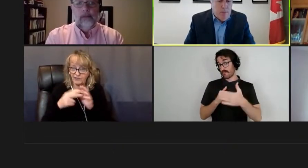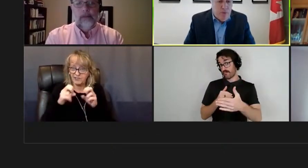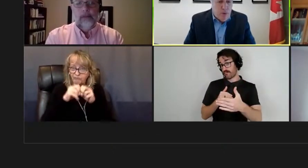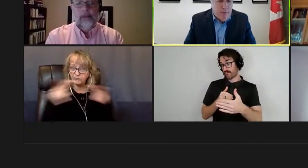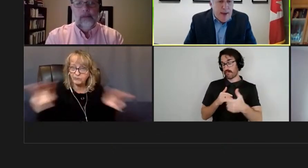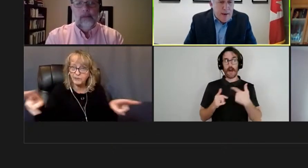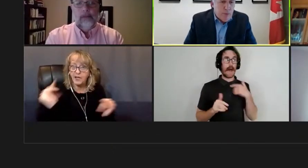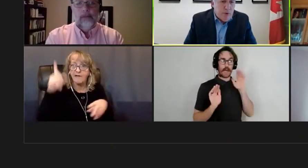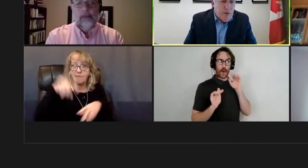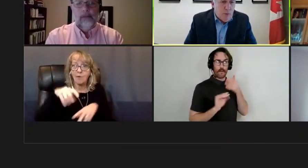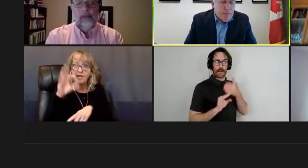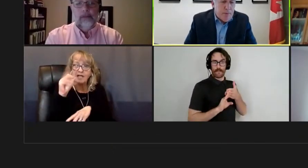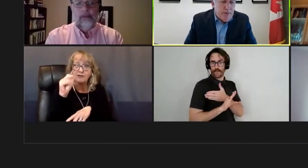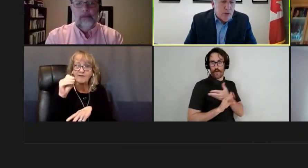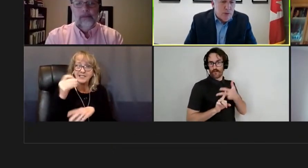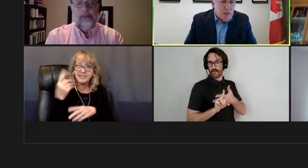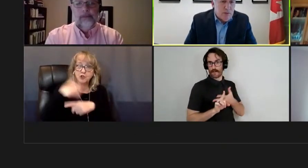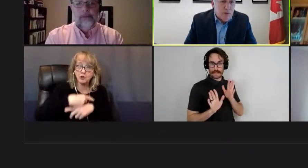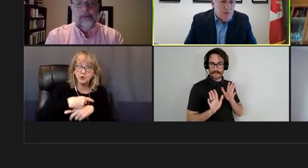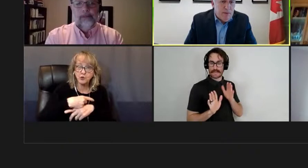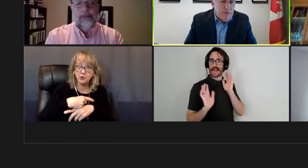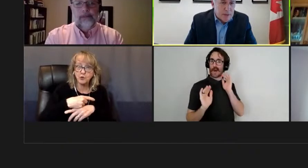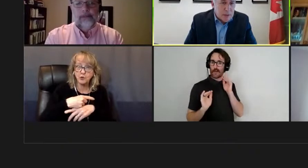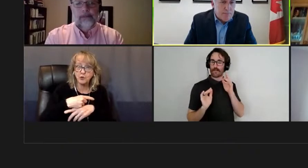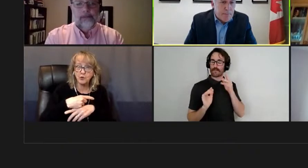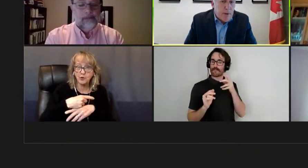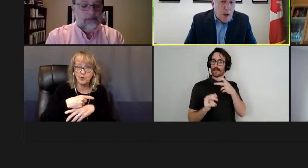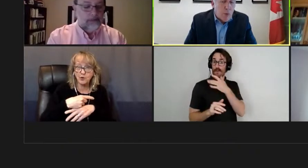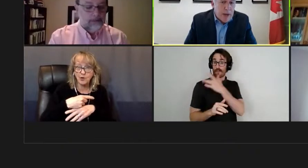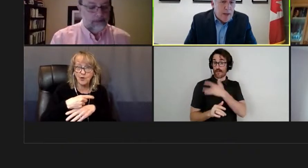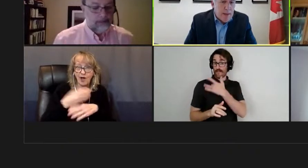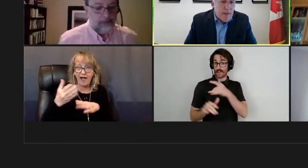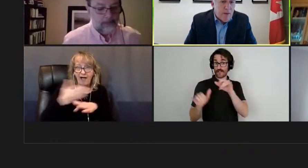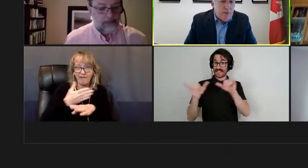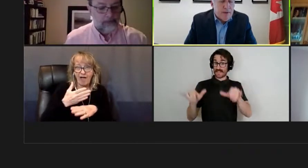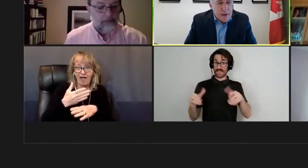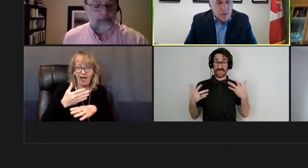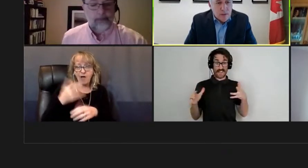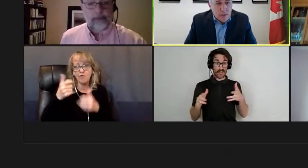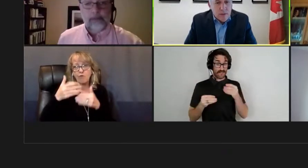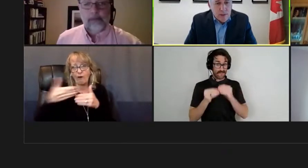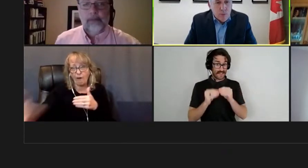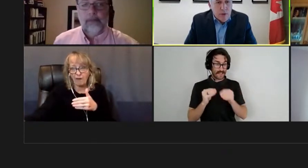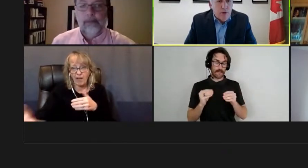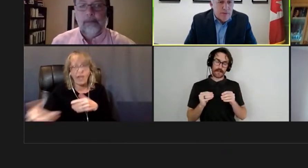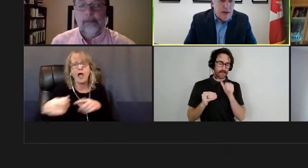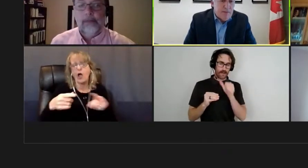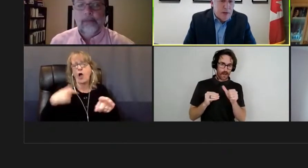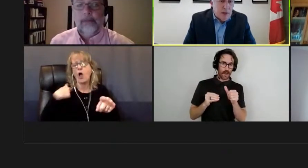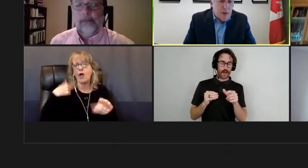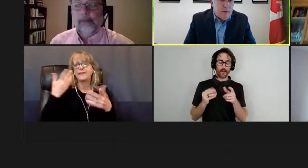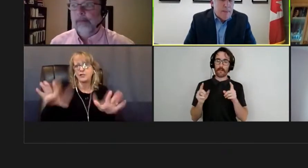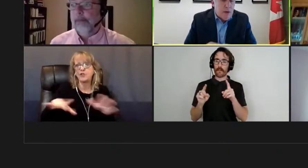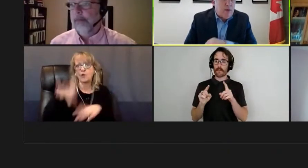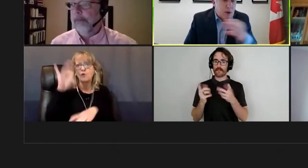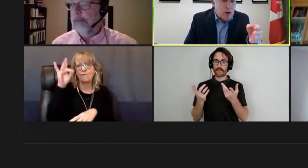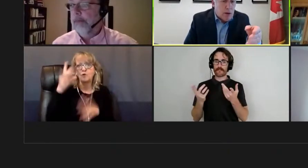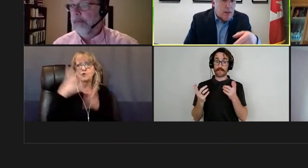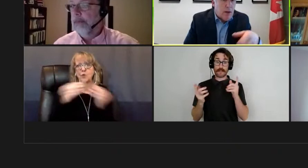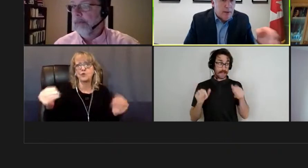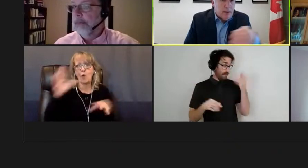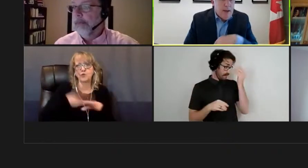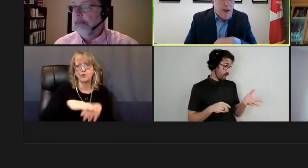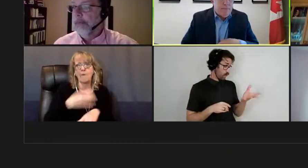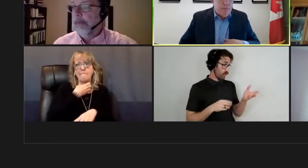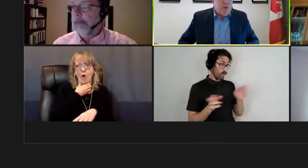would be before that. I would have hoped the provincial system would have been fixed already, and then they would have announced it. We could have let everybody know, and then they could have gone